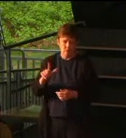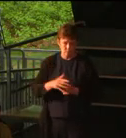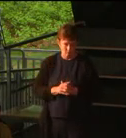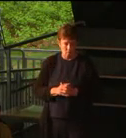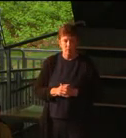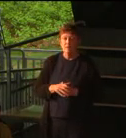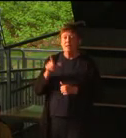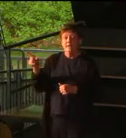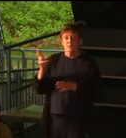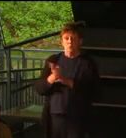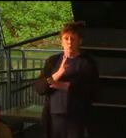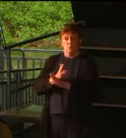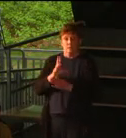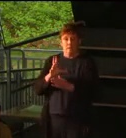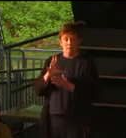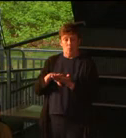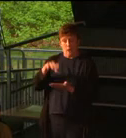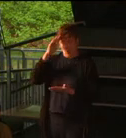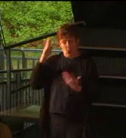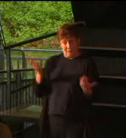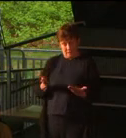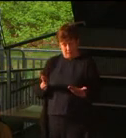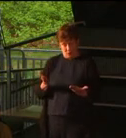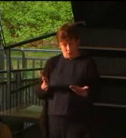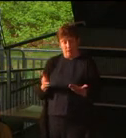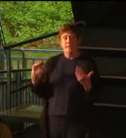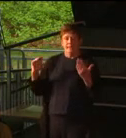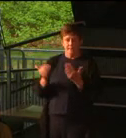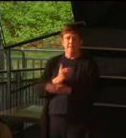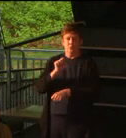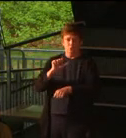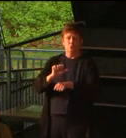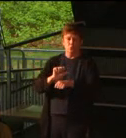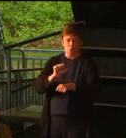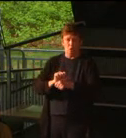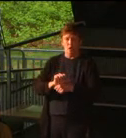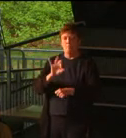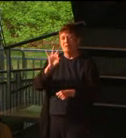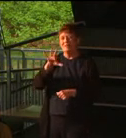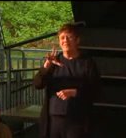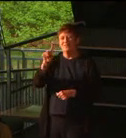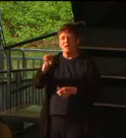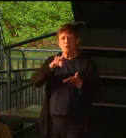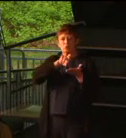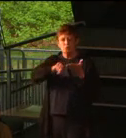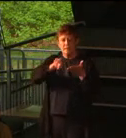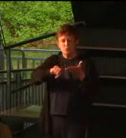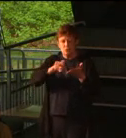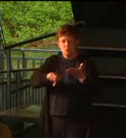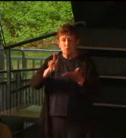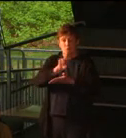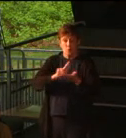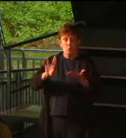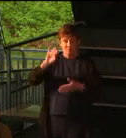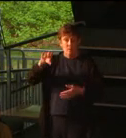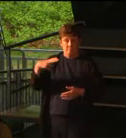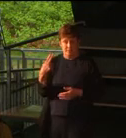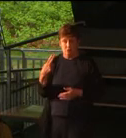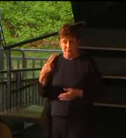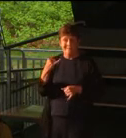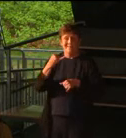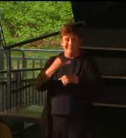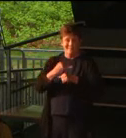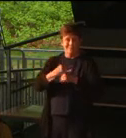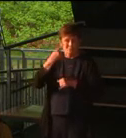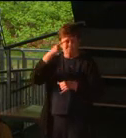currently using the knowledge he gained at Bristol in his new role as a field researcher for the University of Michigan's Institute for